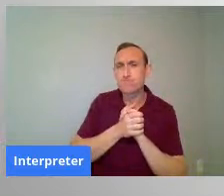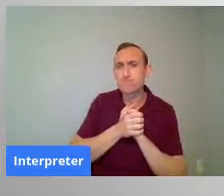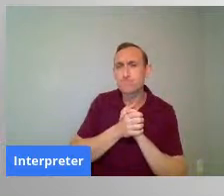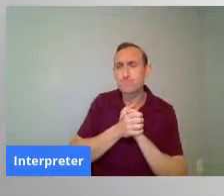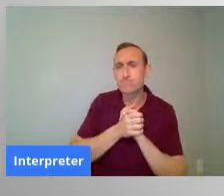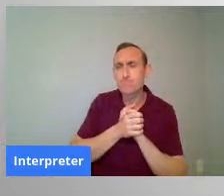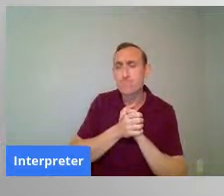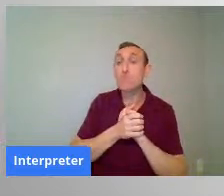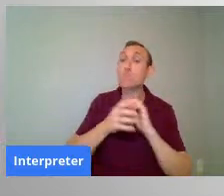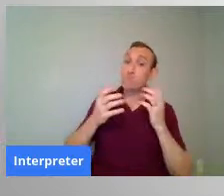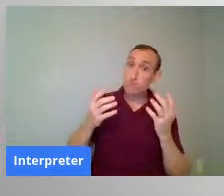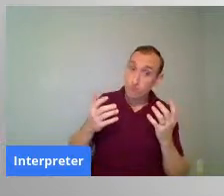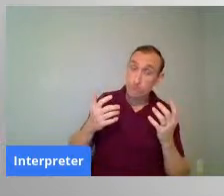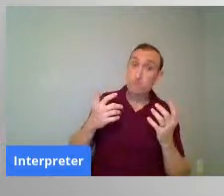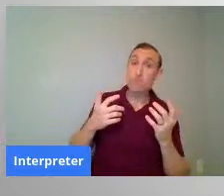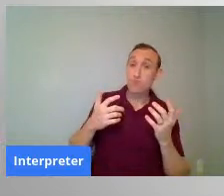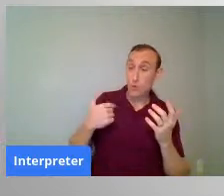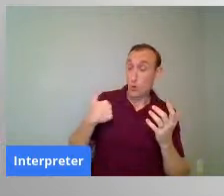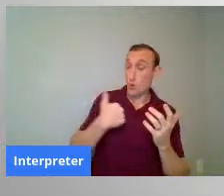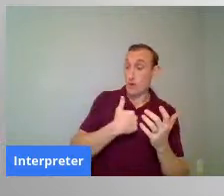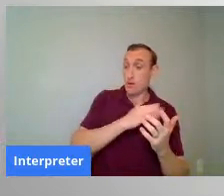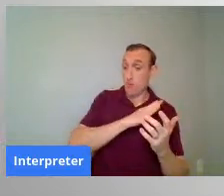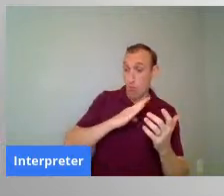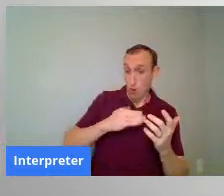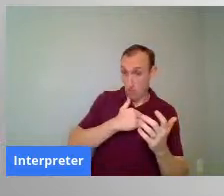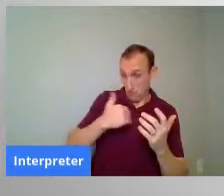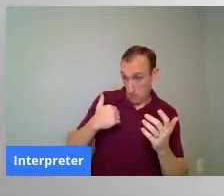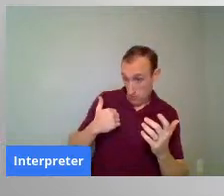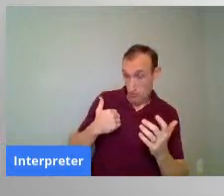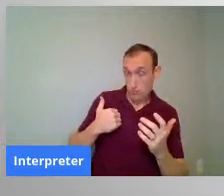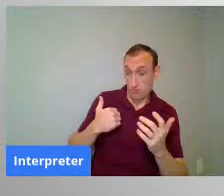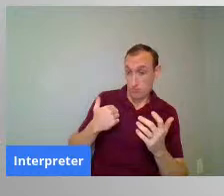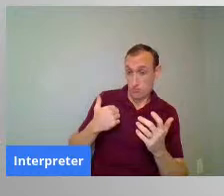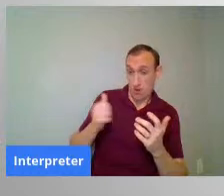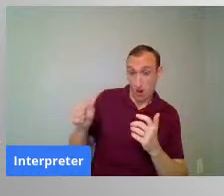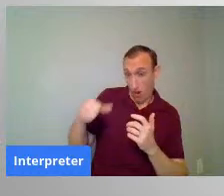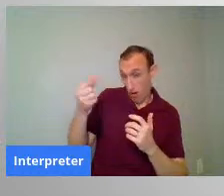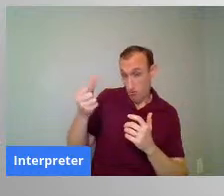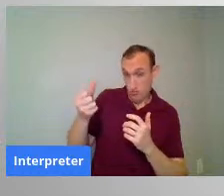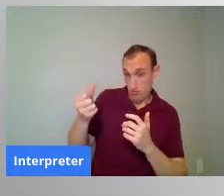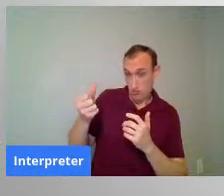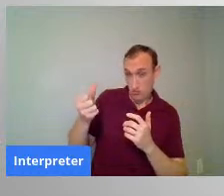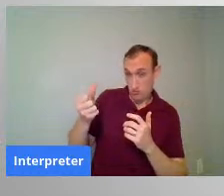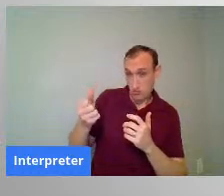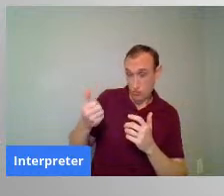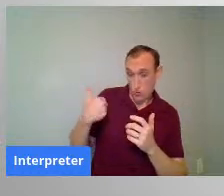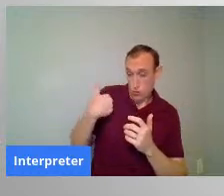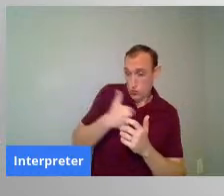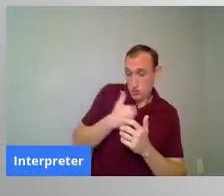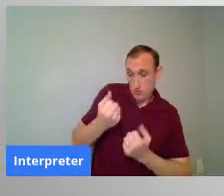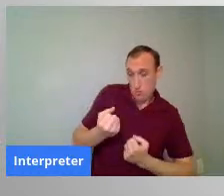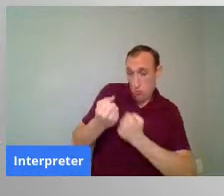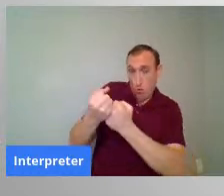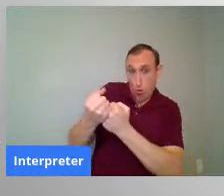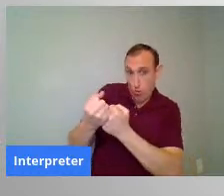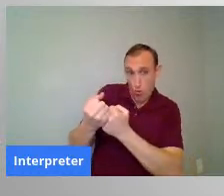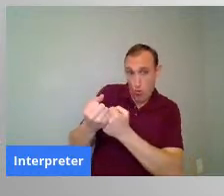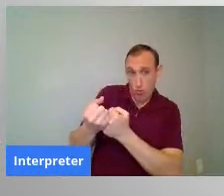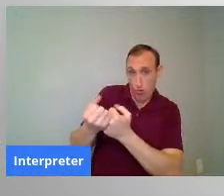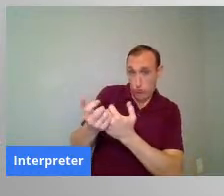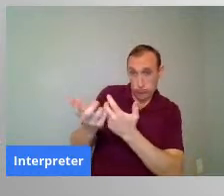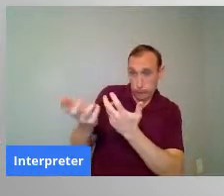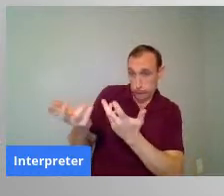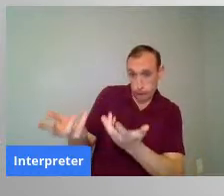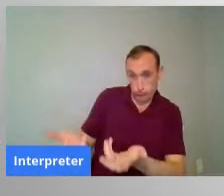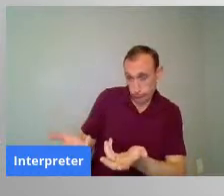as board members, do you see any other way that we can either support or leverage or speak with